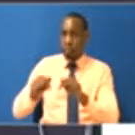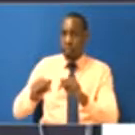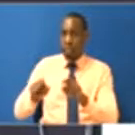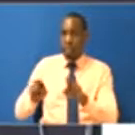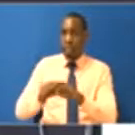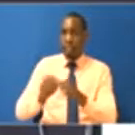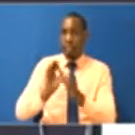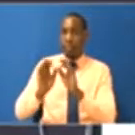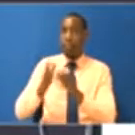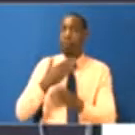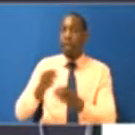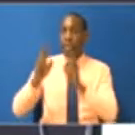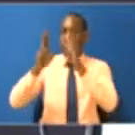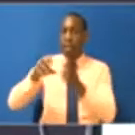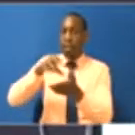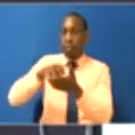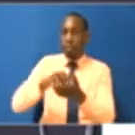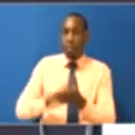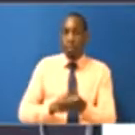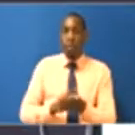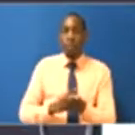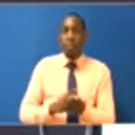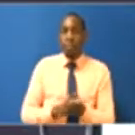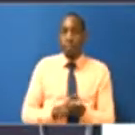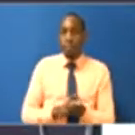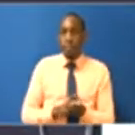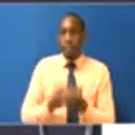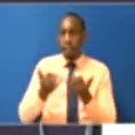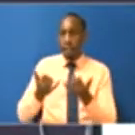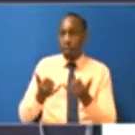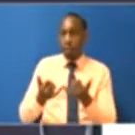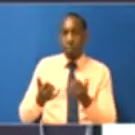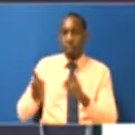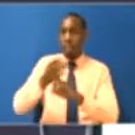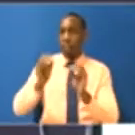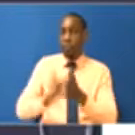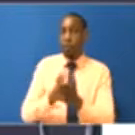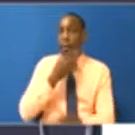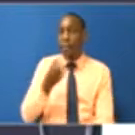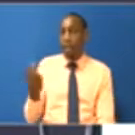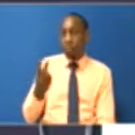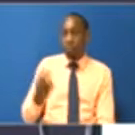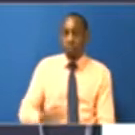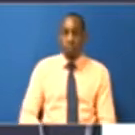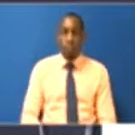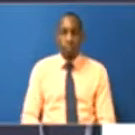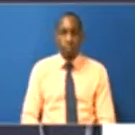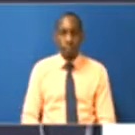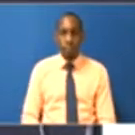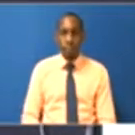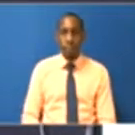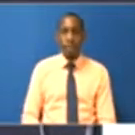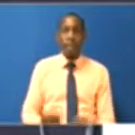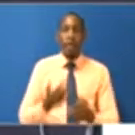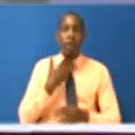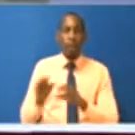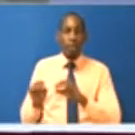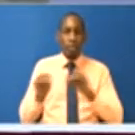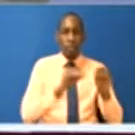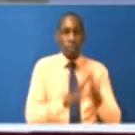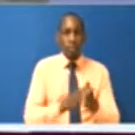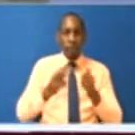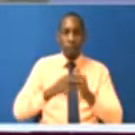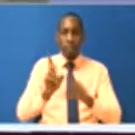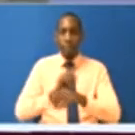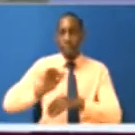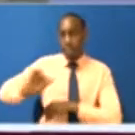you are looking for that international status you're looking for that super status you still don't get it from the two gentlemen i think that's that's nice let me cross over because i now have seven